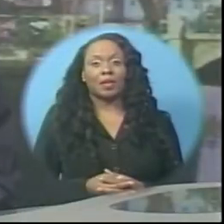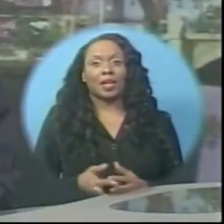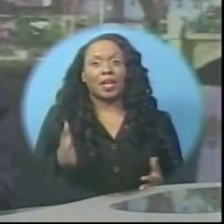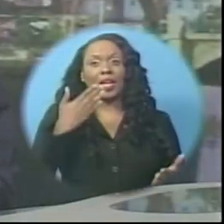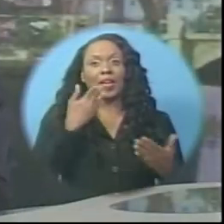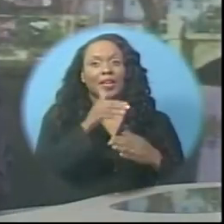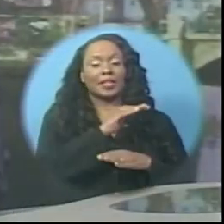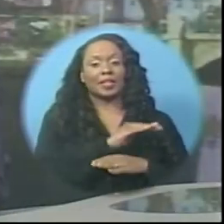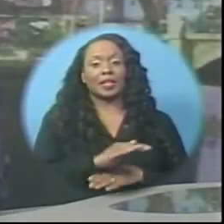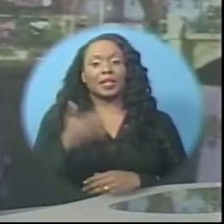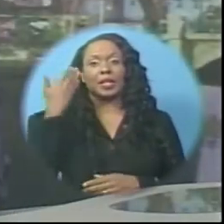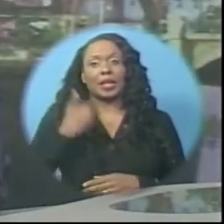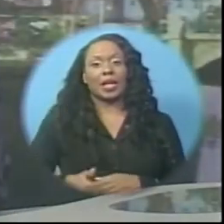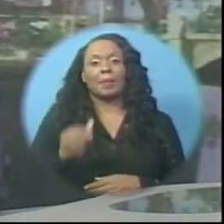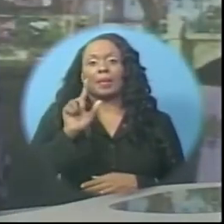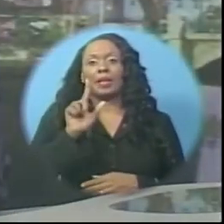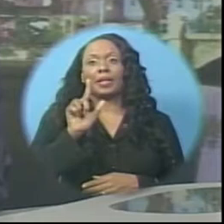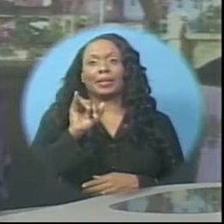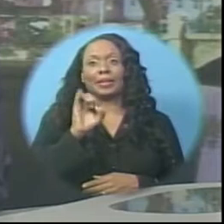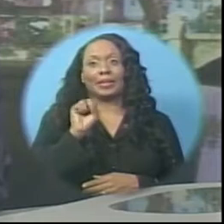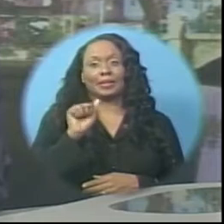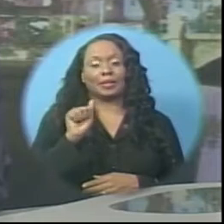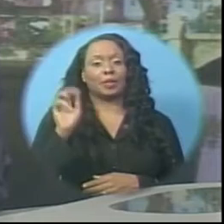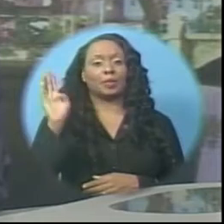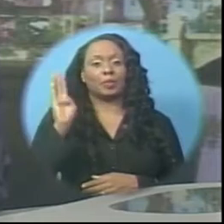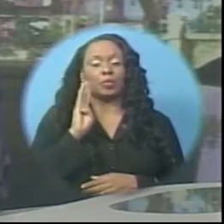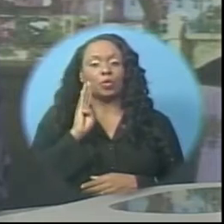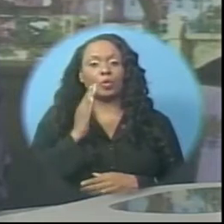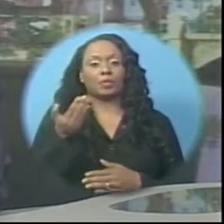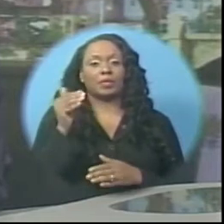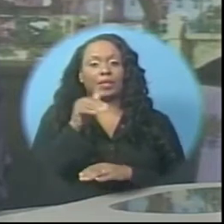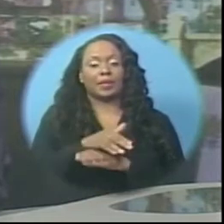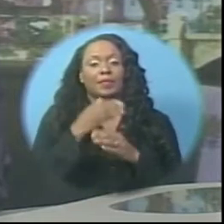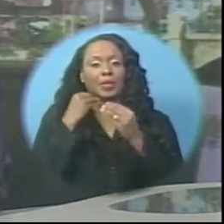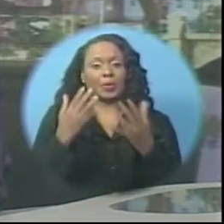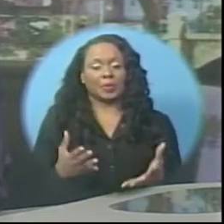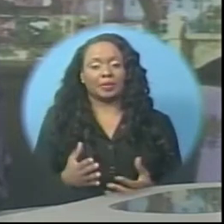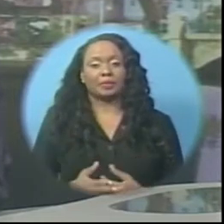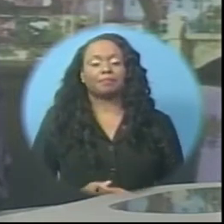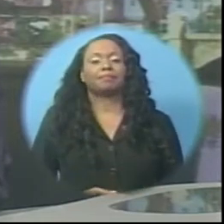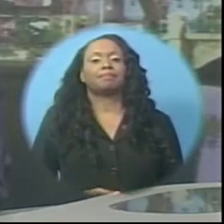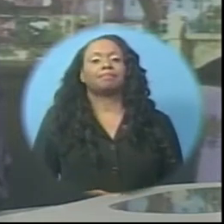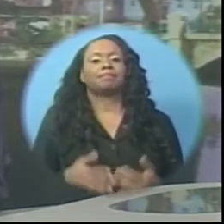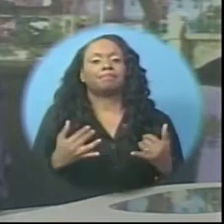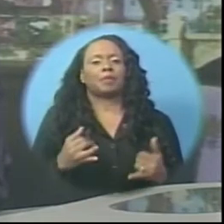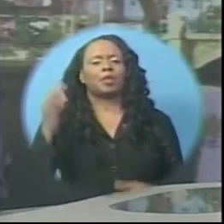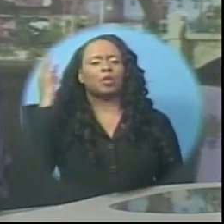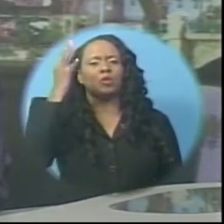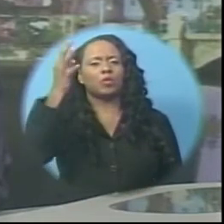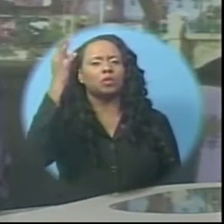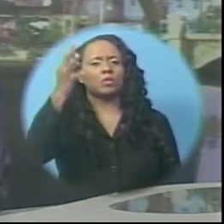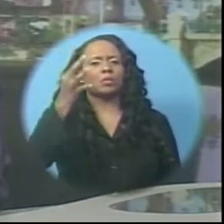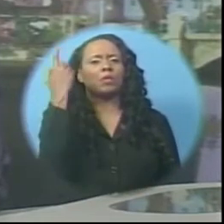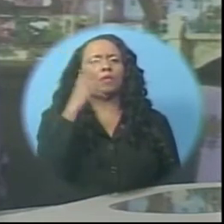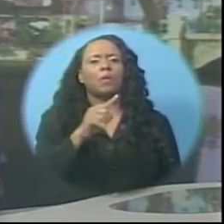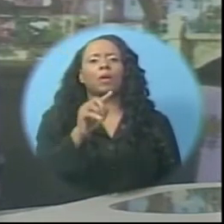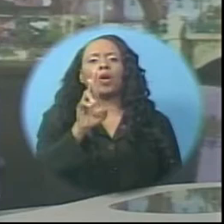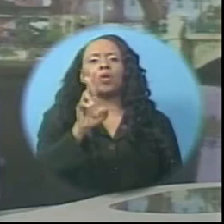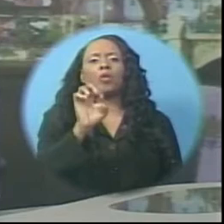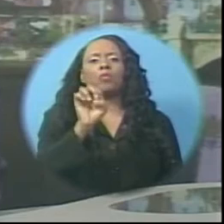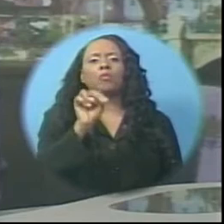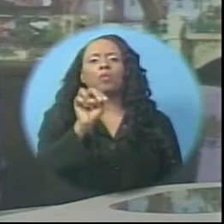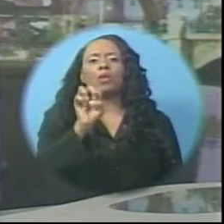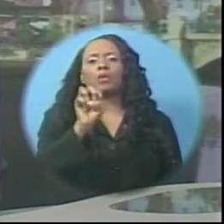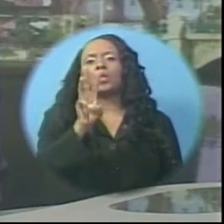Very good evening to you. I'm Lisa Broom. This is the CBC Evening News. In our top story tonight, the future of the renewable energy sector in